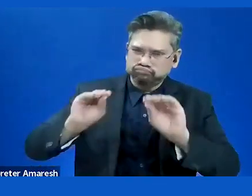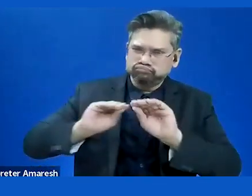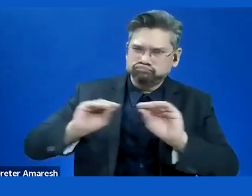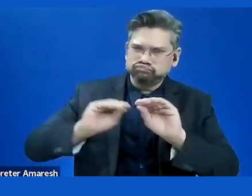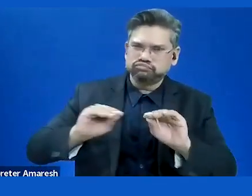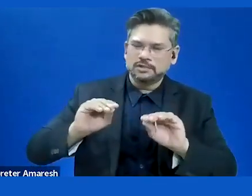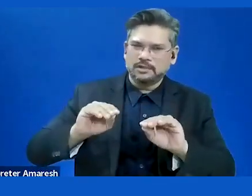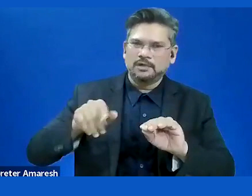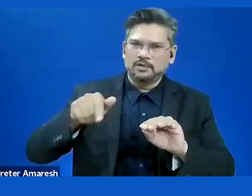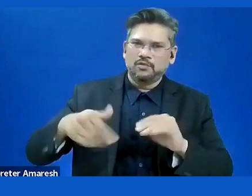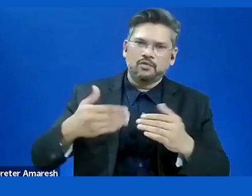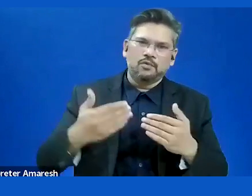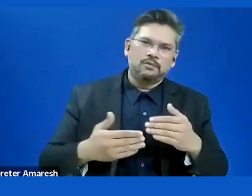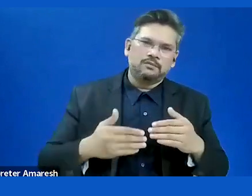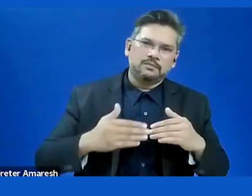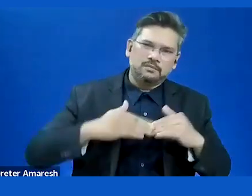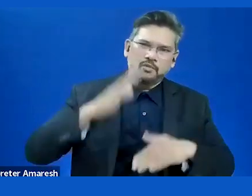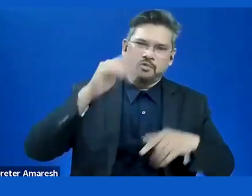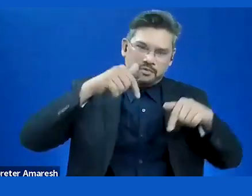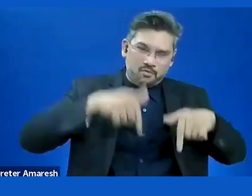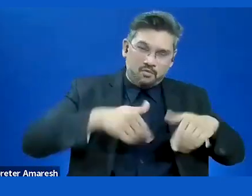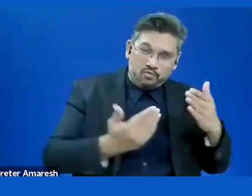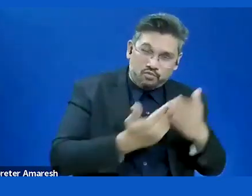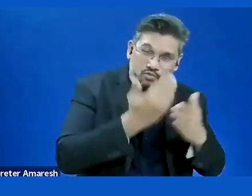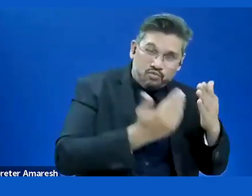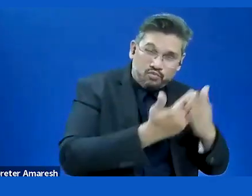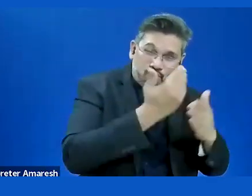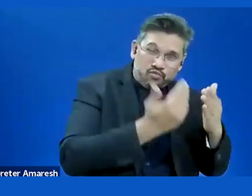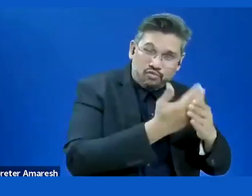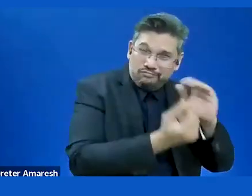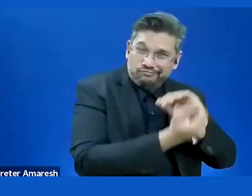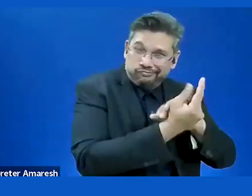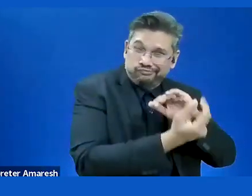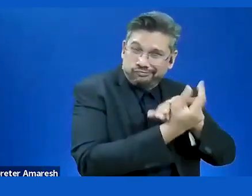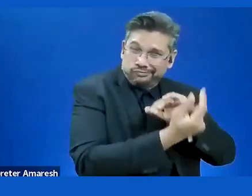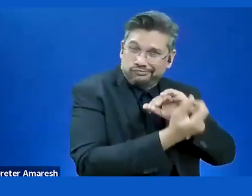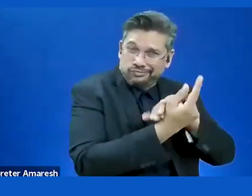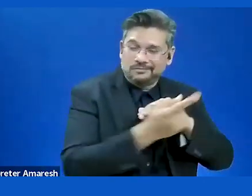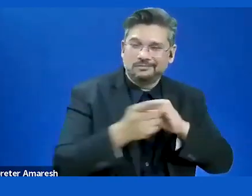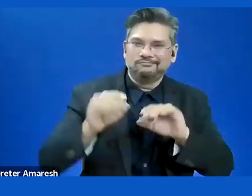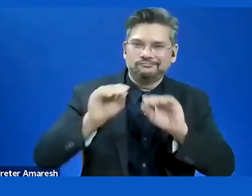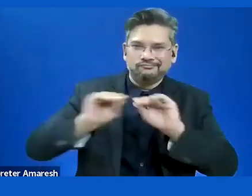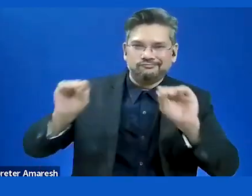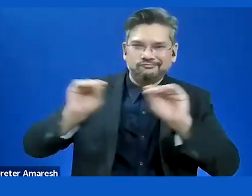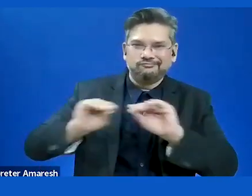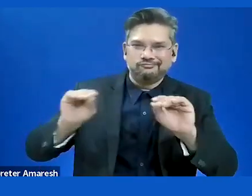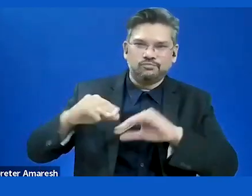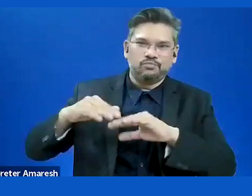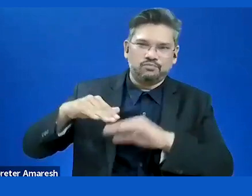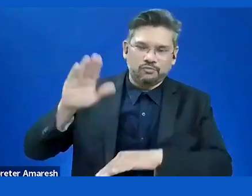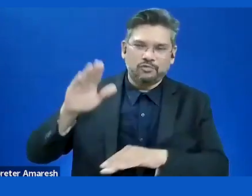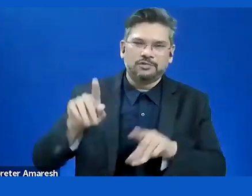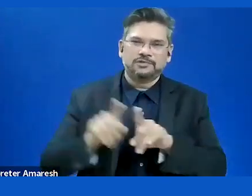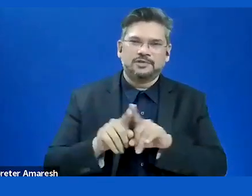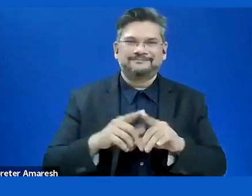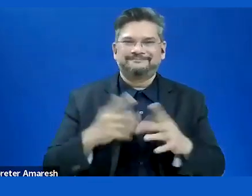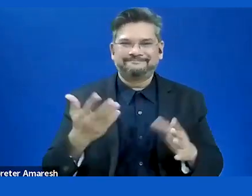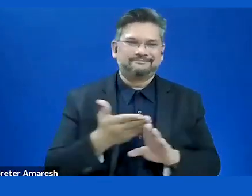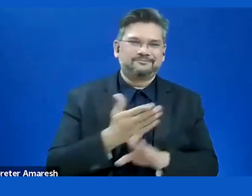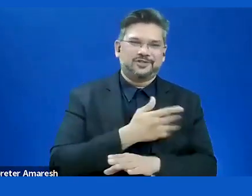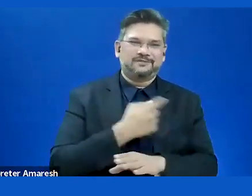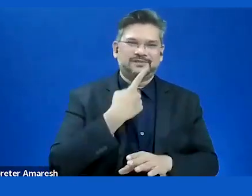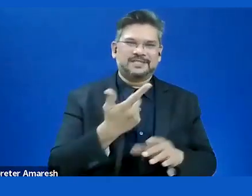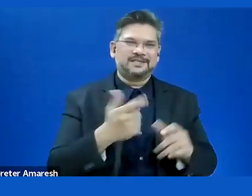today. So I know, Susanna, when you and I were discussing this panel, we talked about how, for example, documents, albeit them in scope in